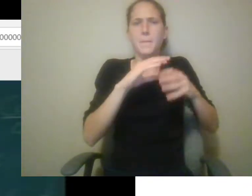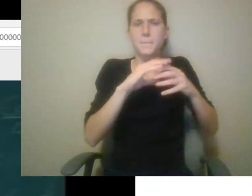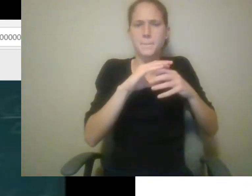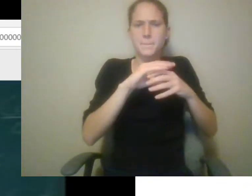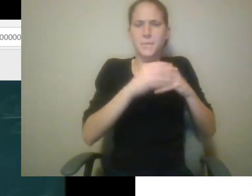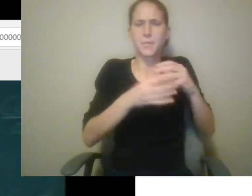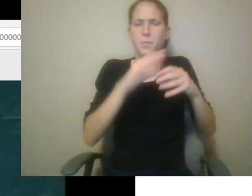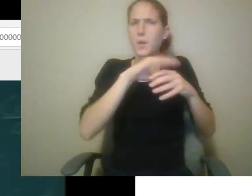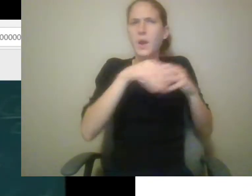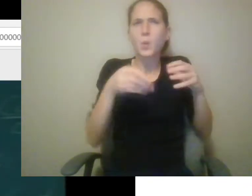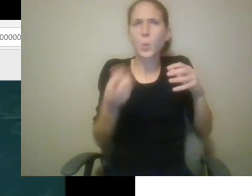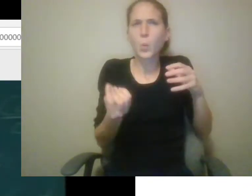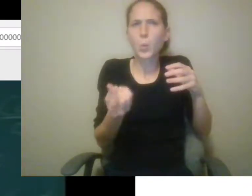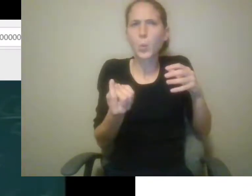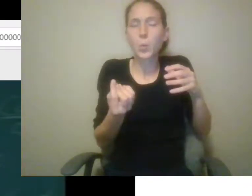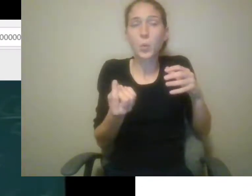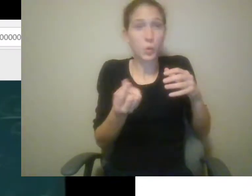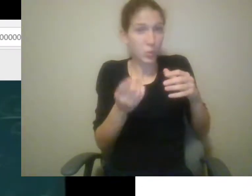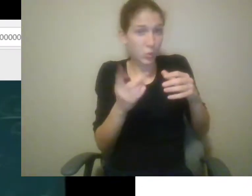things it does.